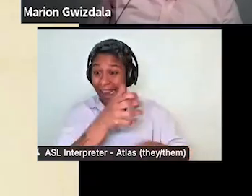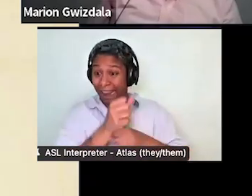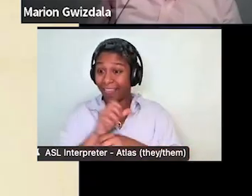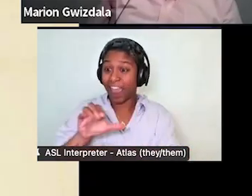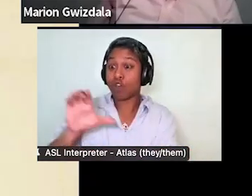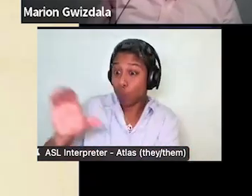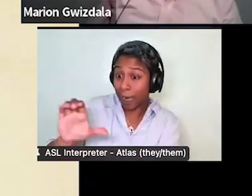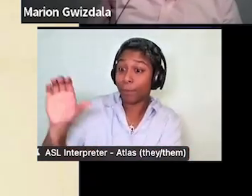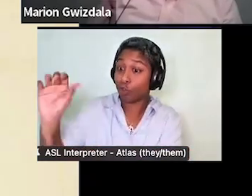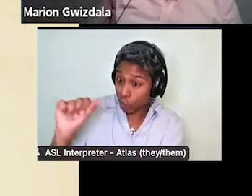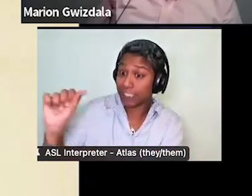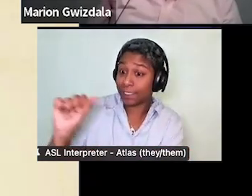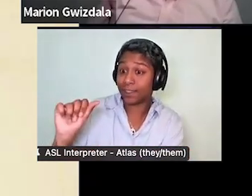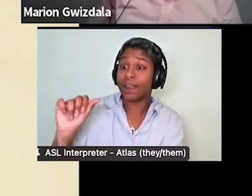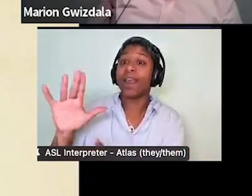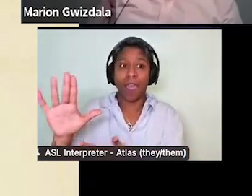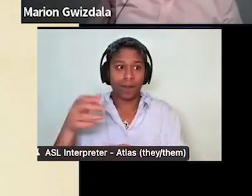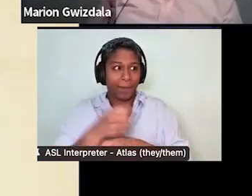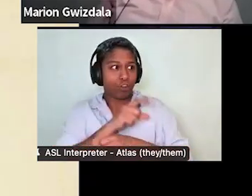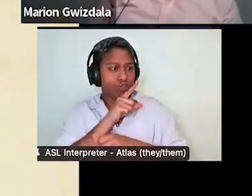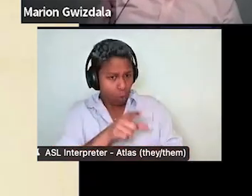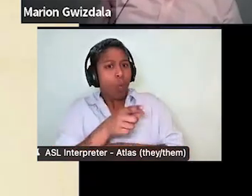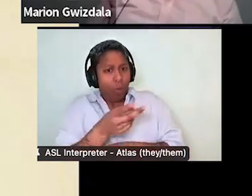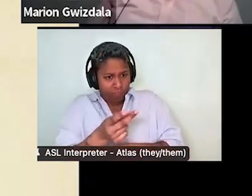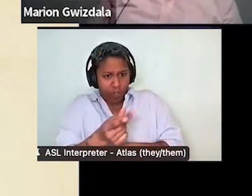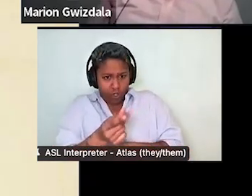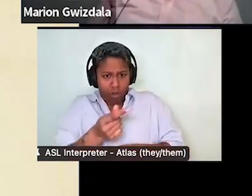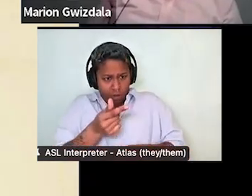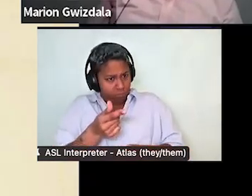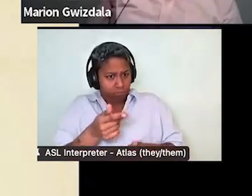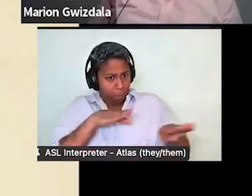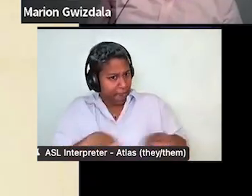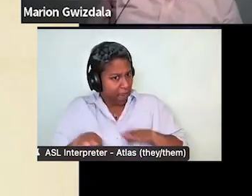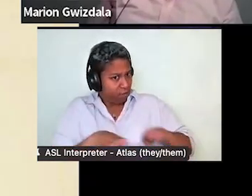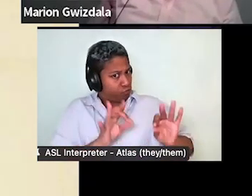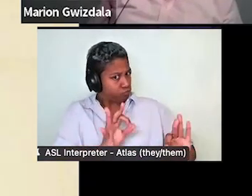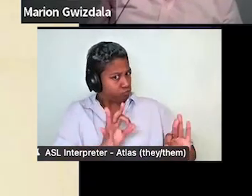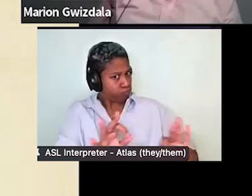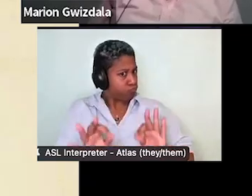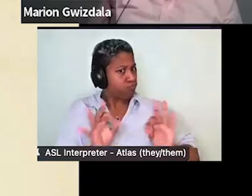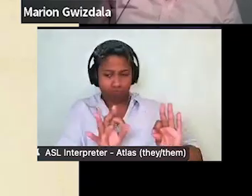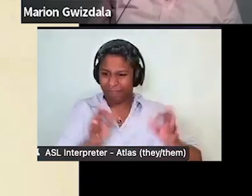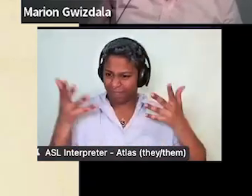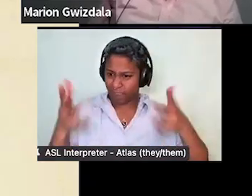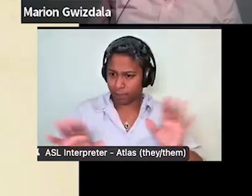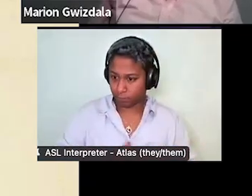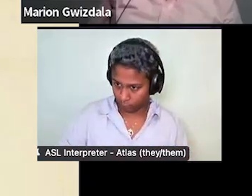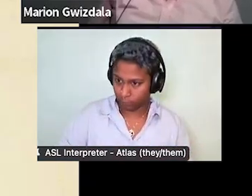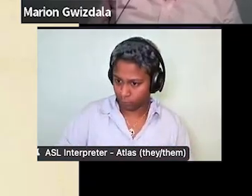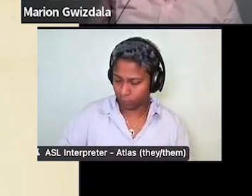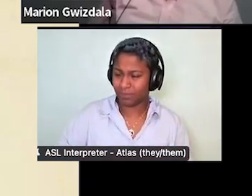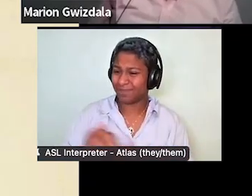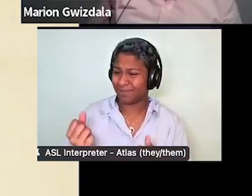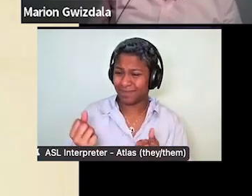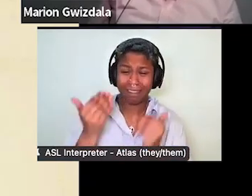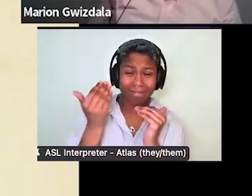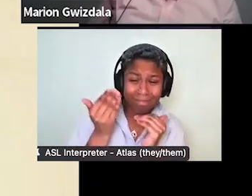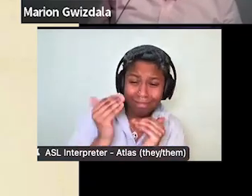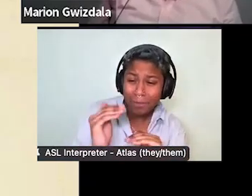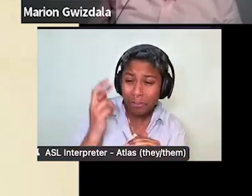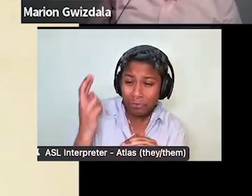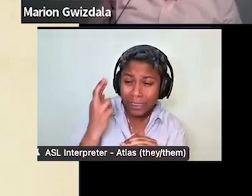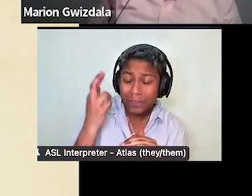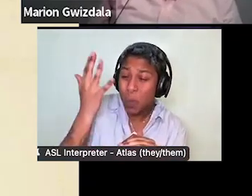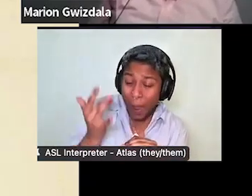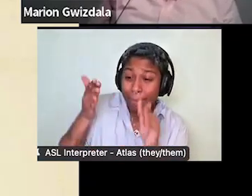that the dog is behaving itself. There are very limited reasons why a person with a